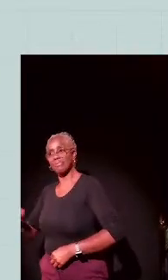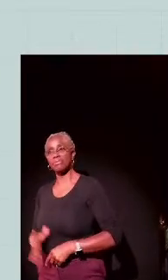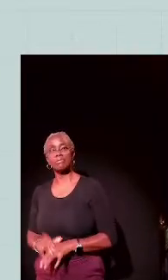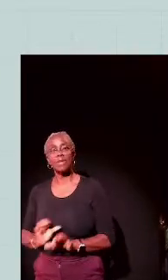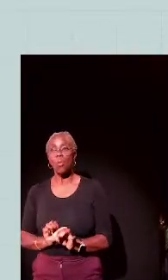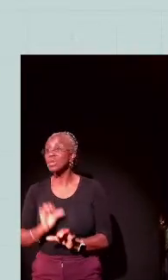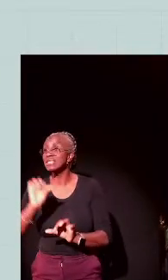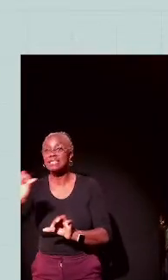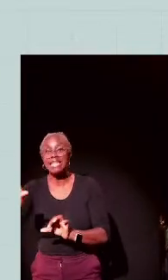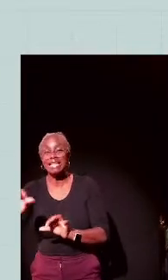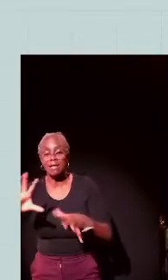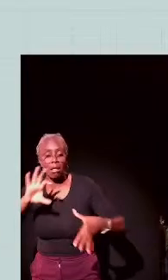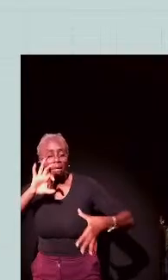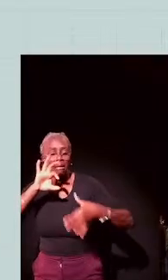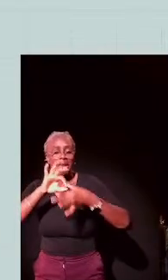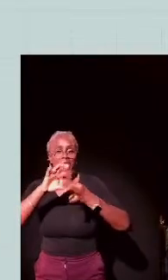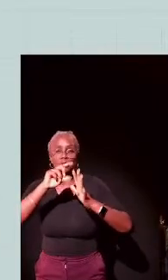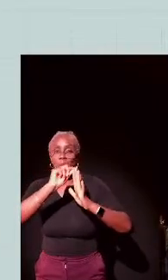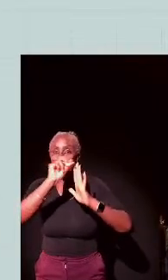for this project?